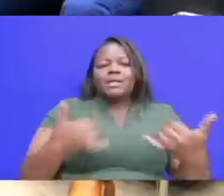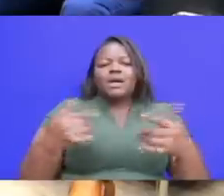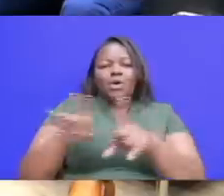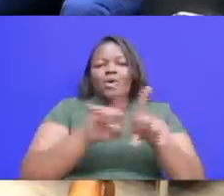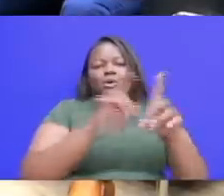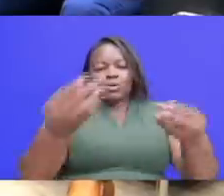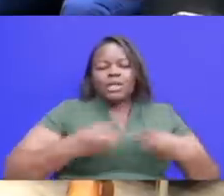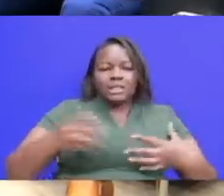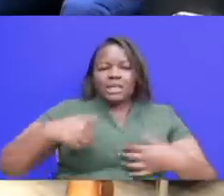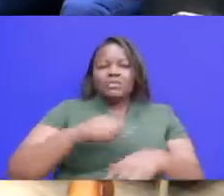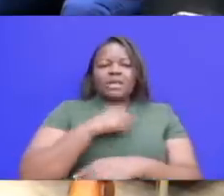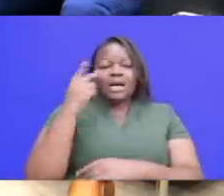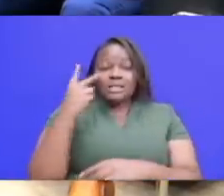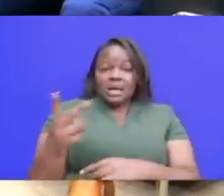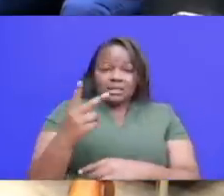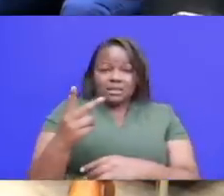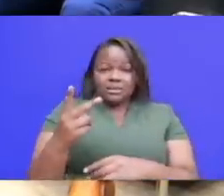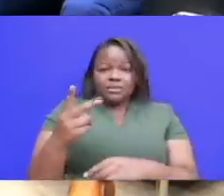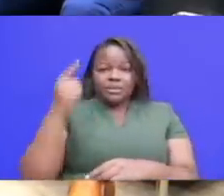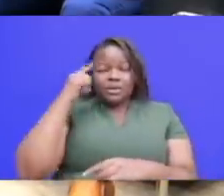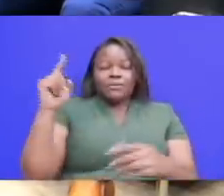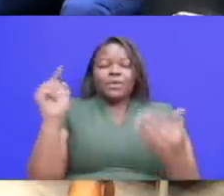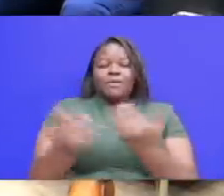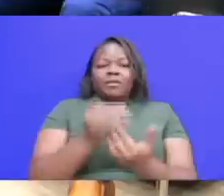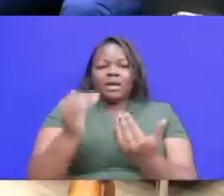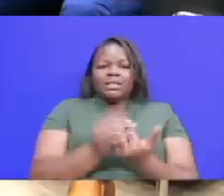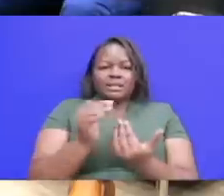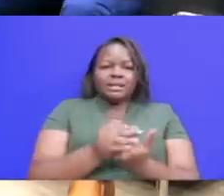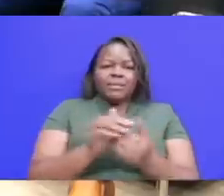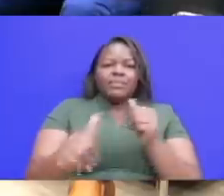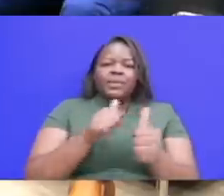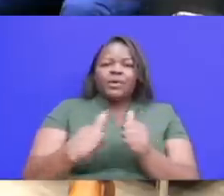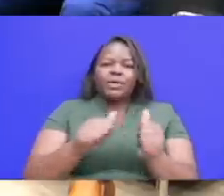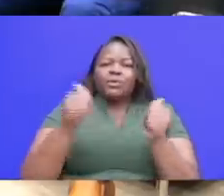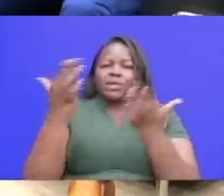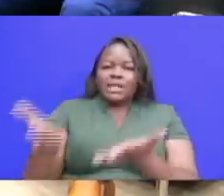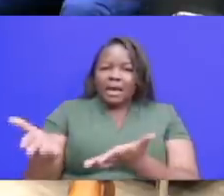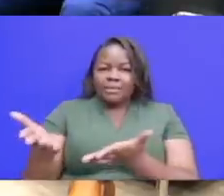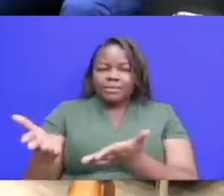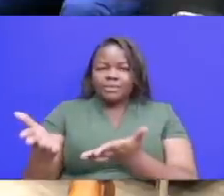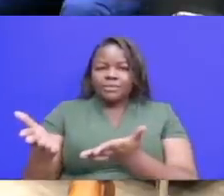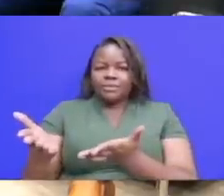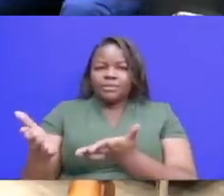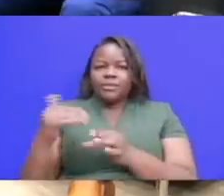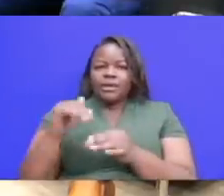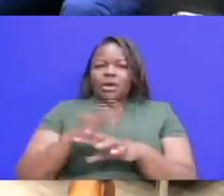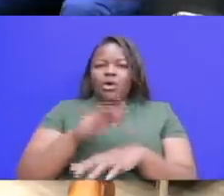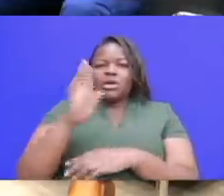us a glimpse of the favoritism that which was there on their